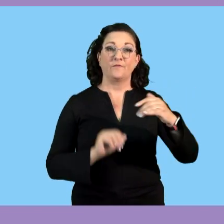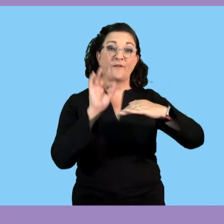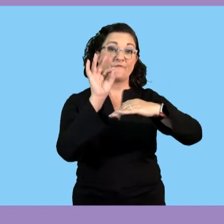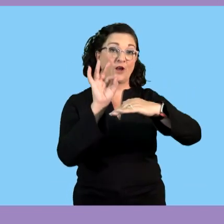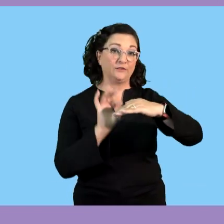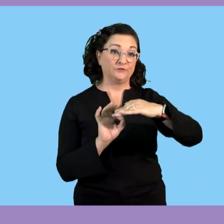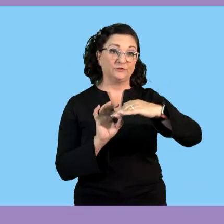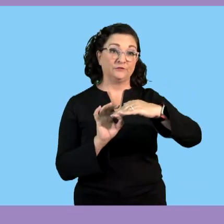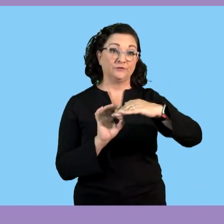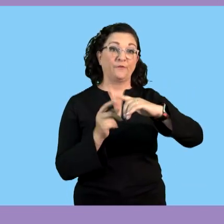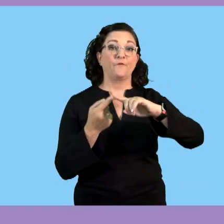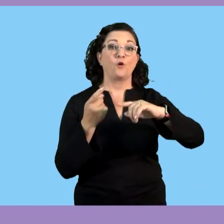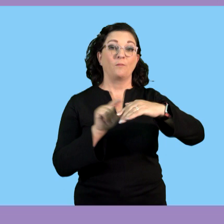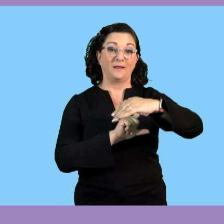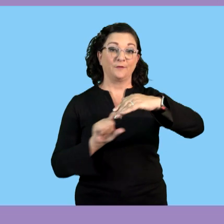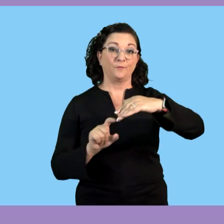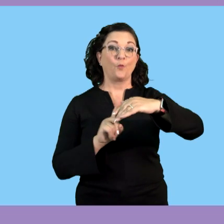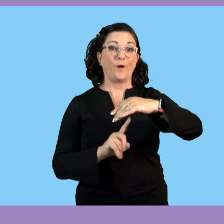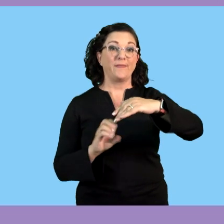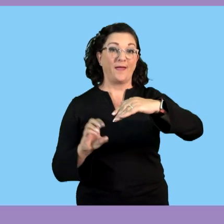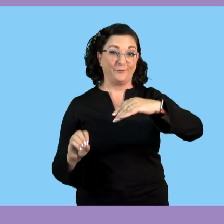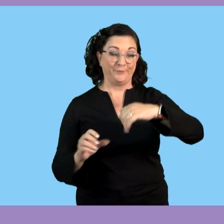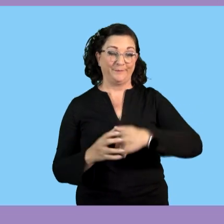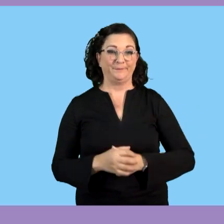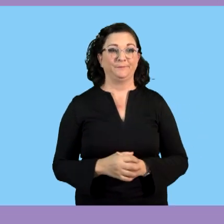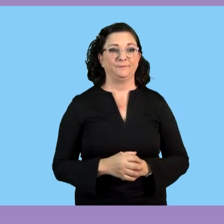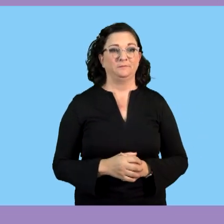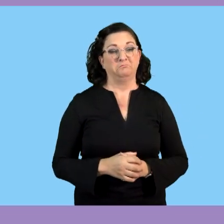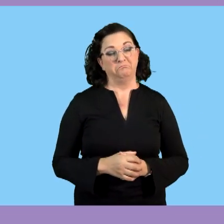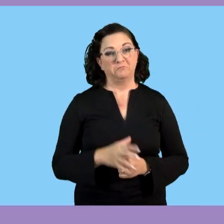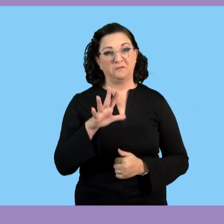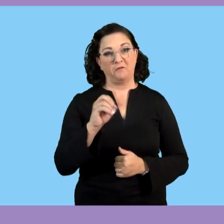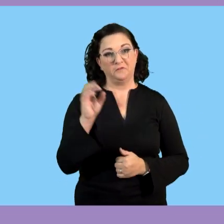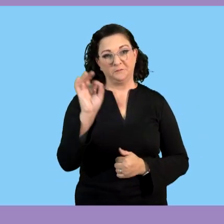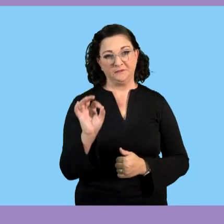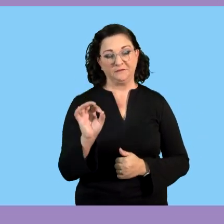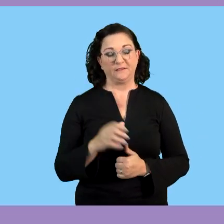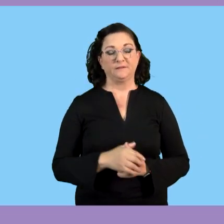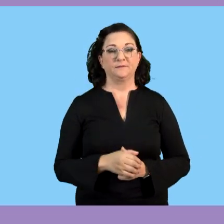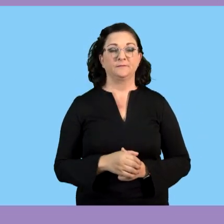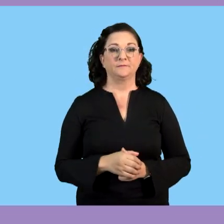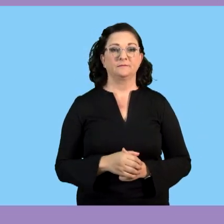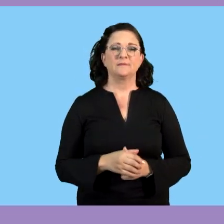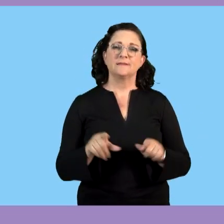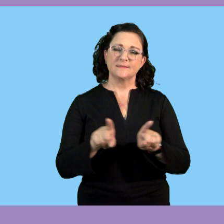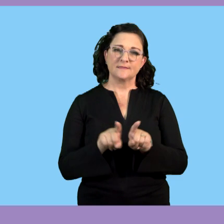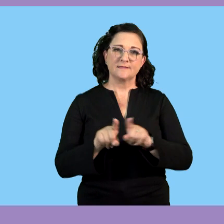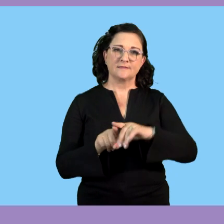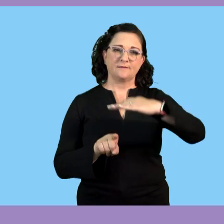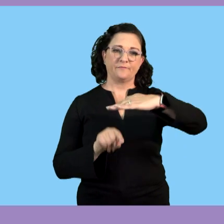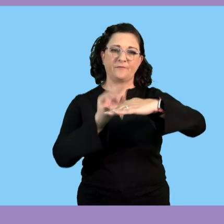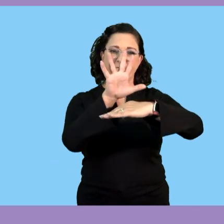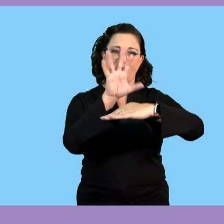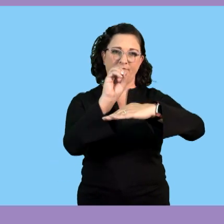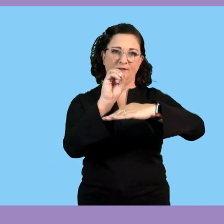a fraction out of 100. An example would be 50% is